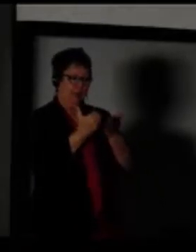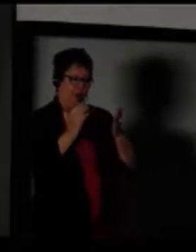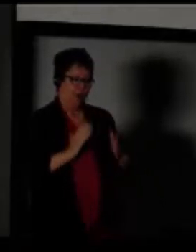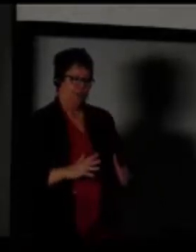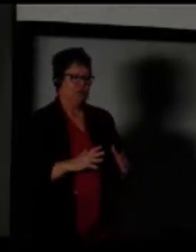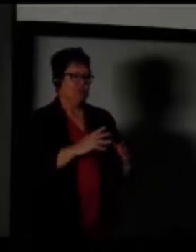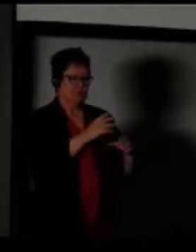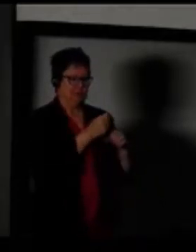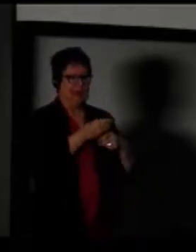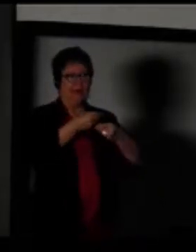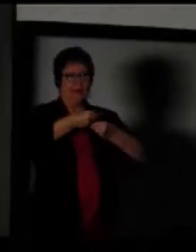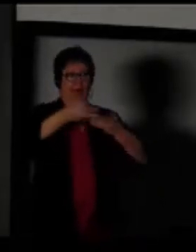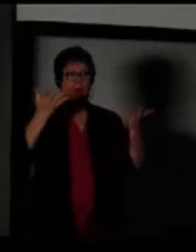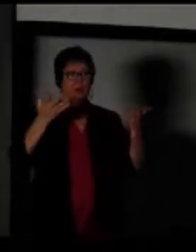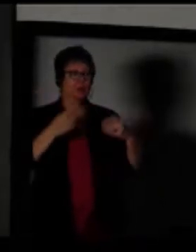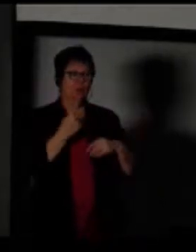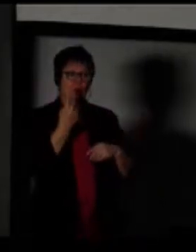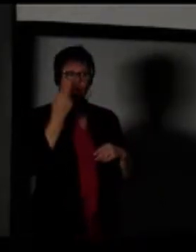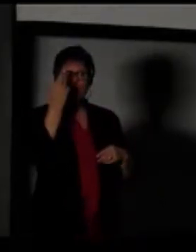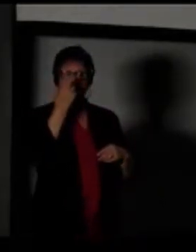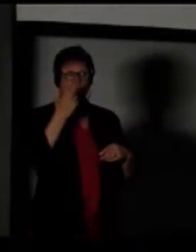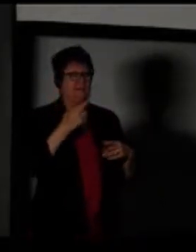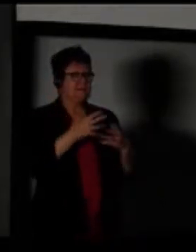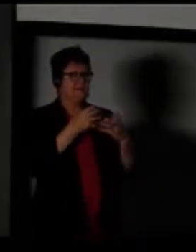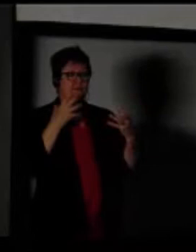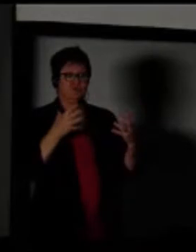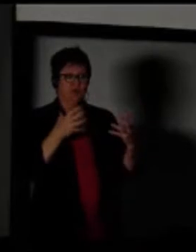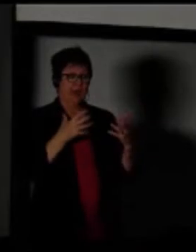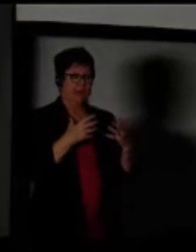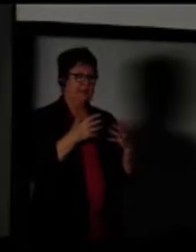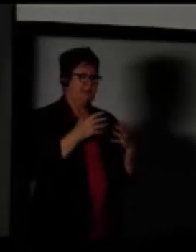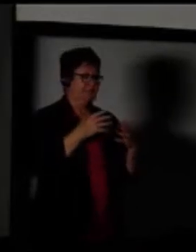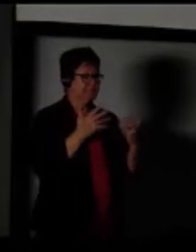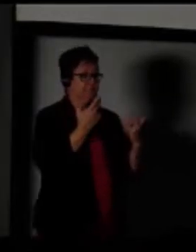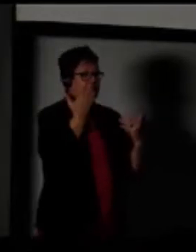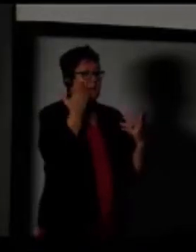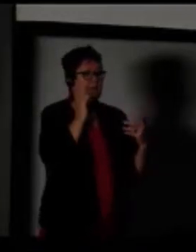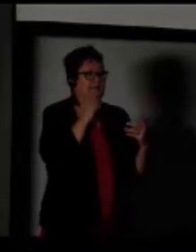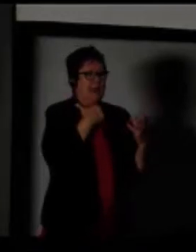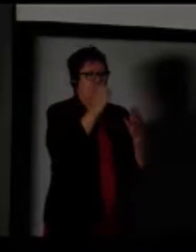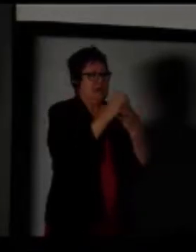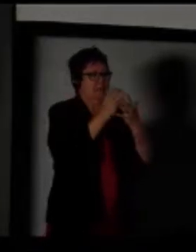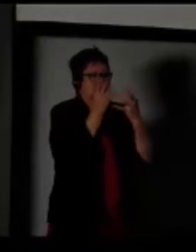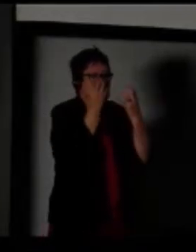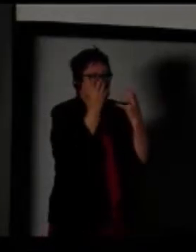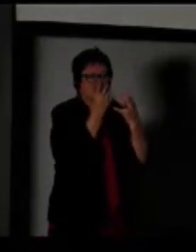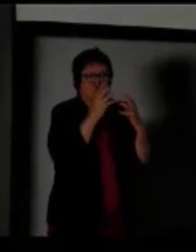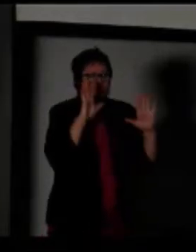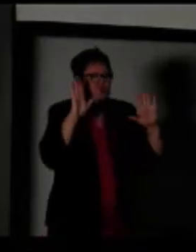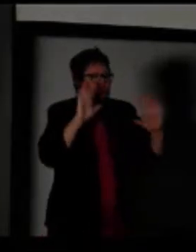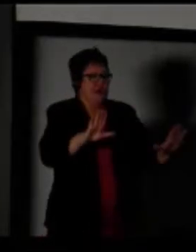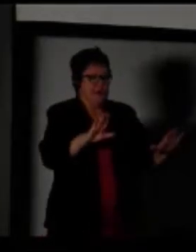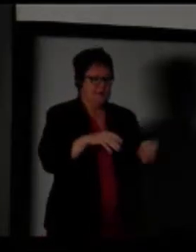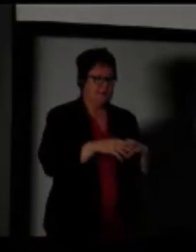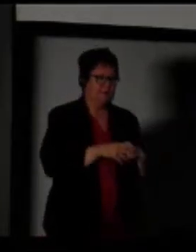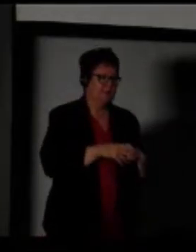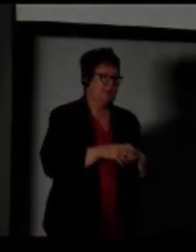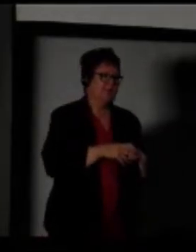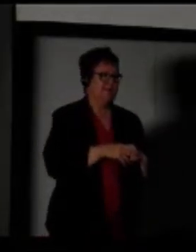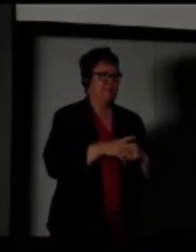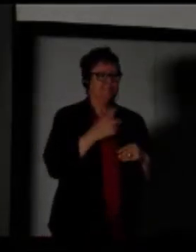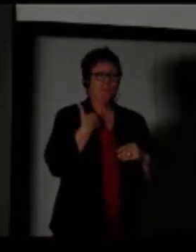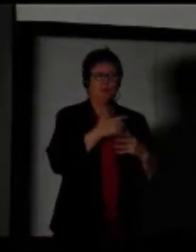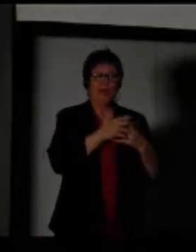we had such great coverage is that we had such great images. I'm convinced of that. We had